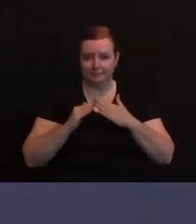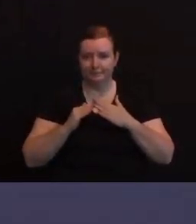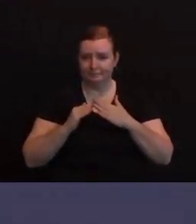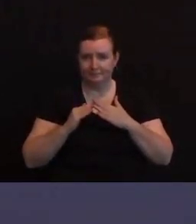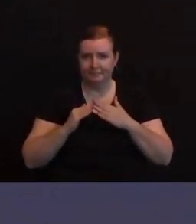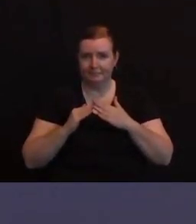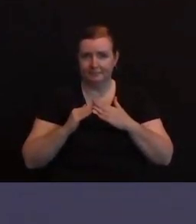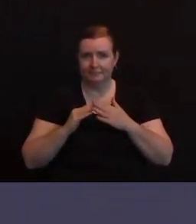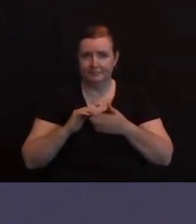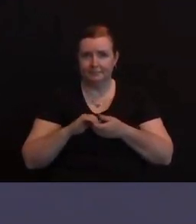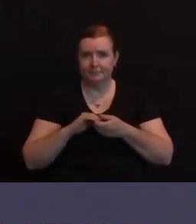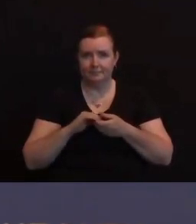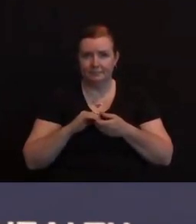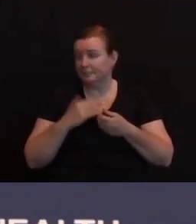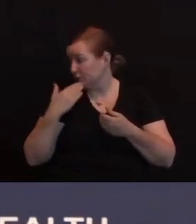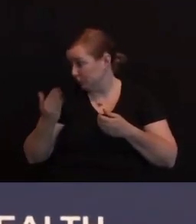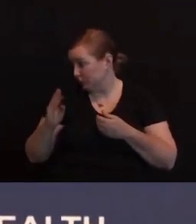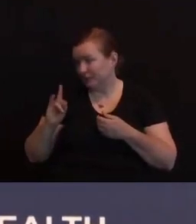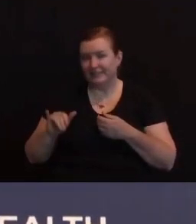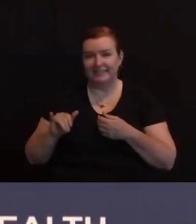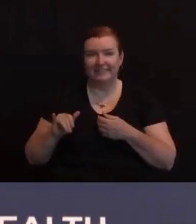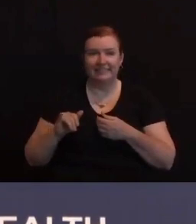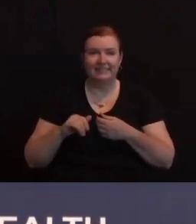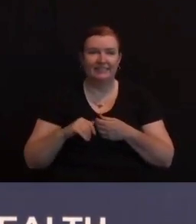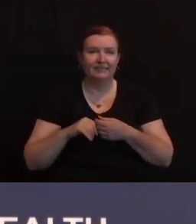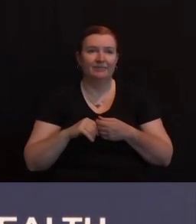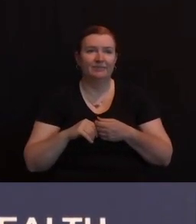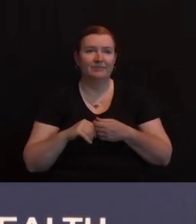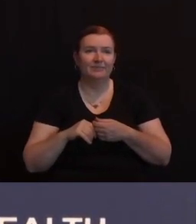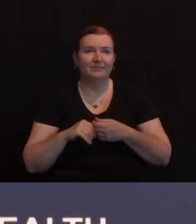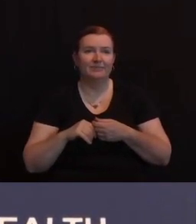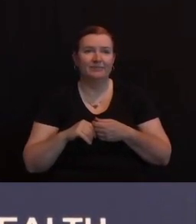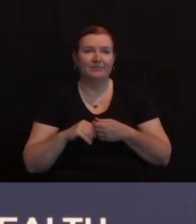Thank you, Judy. Thank you, sir. Elise, good afternoon.